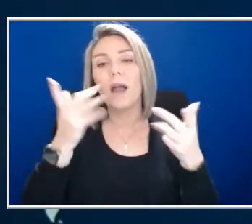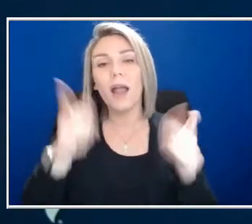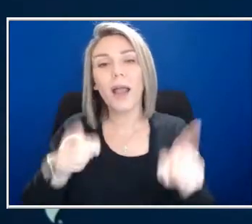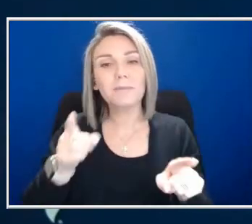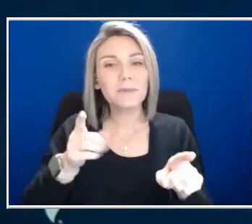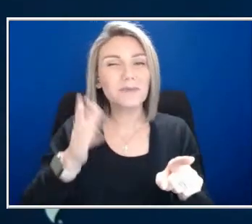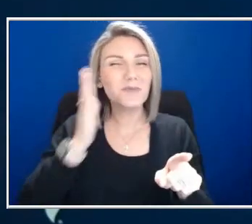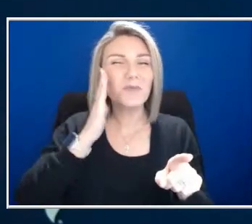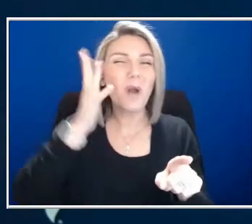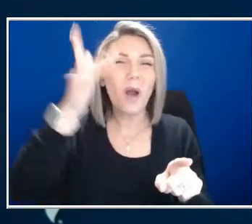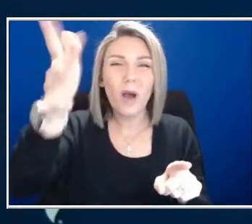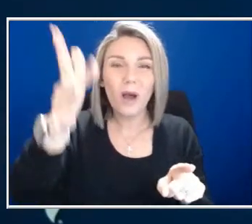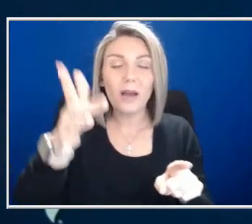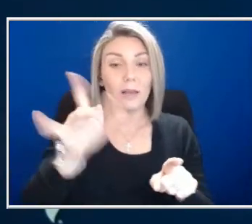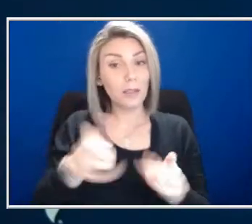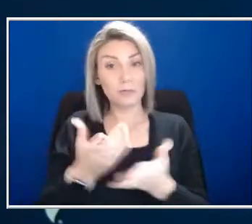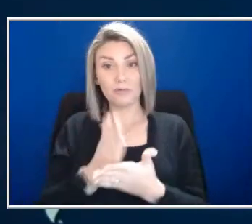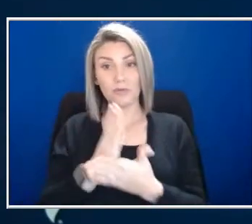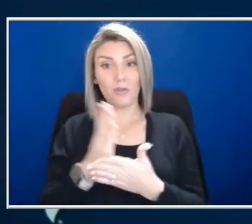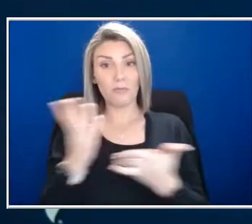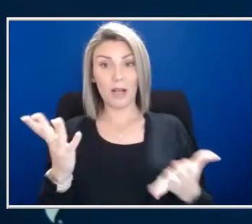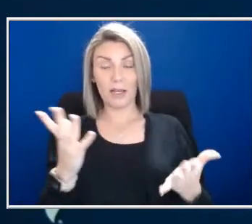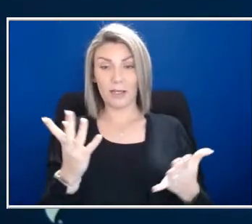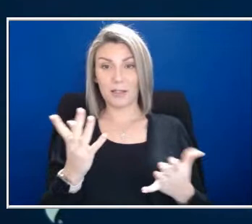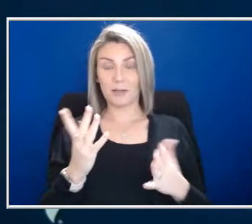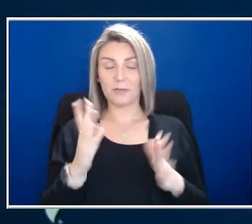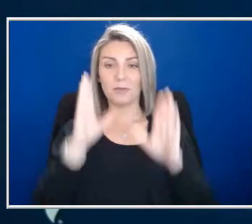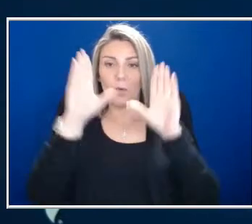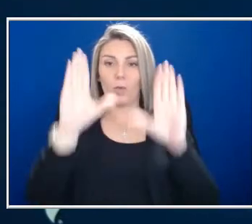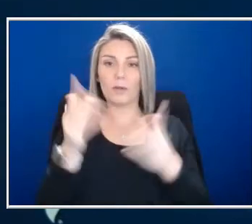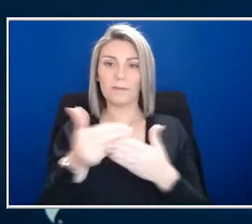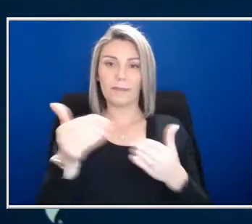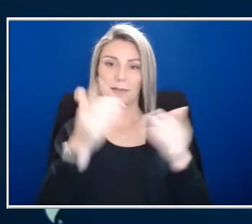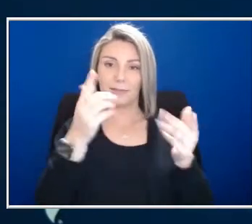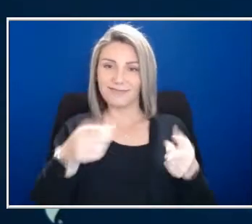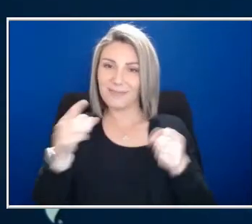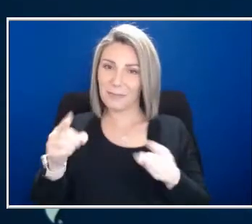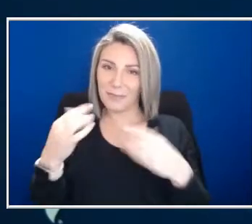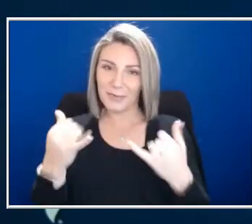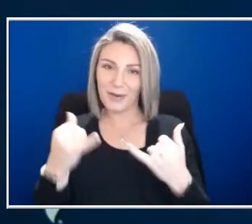because there's wonderful things going on right now. So,